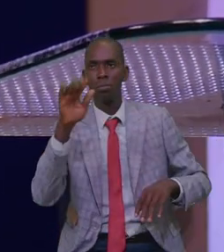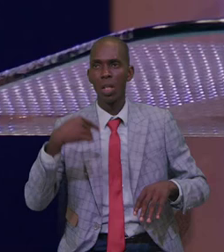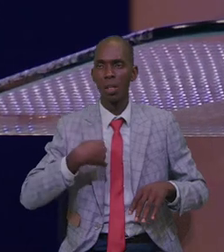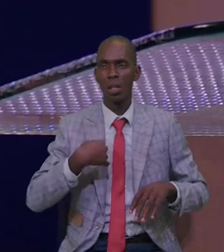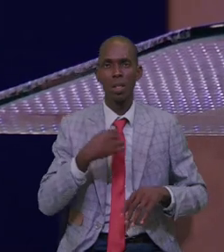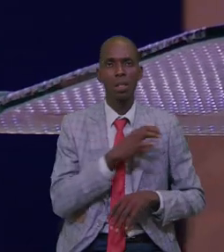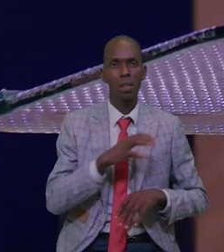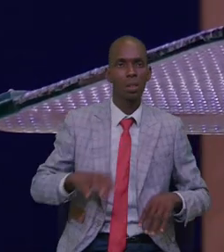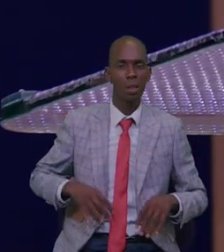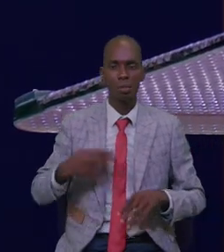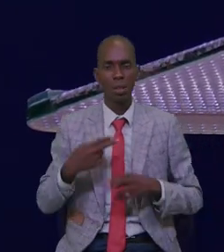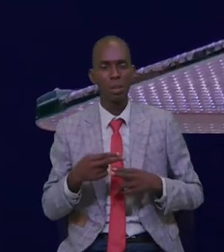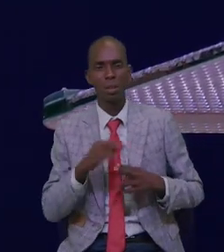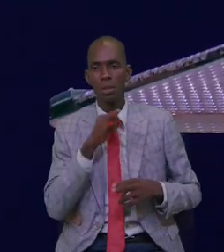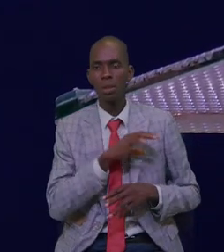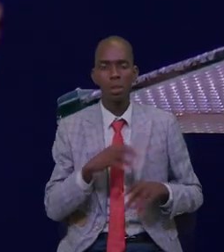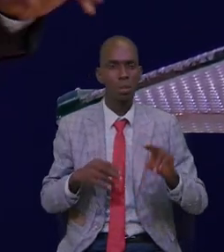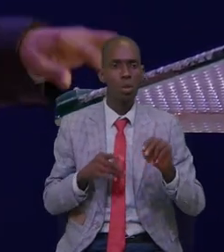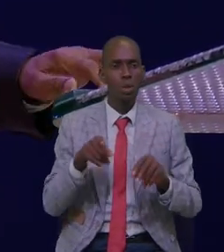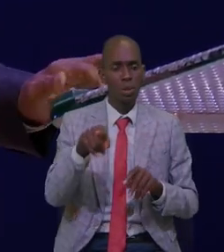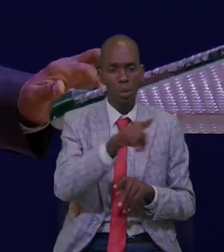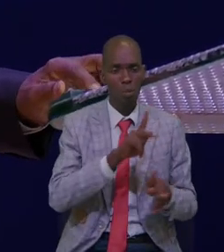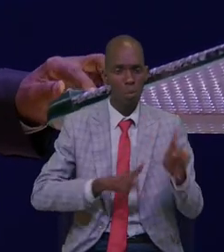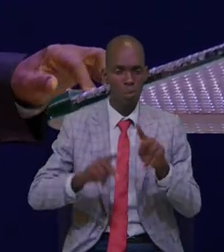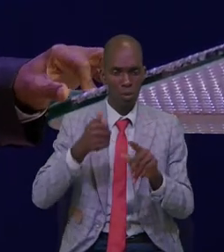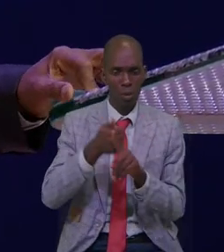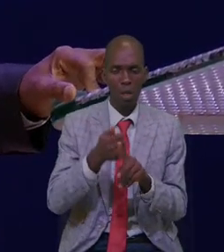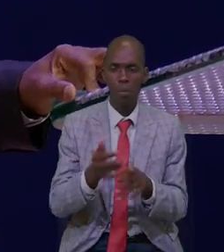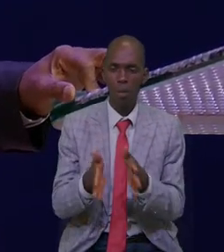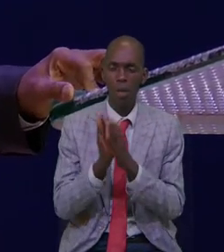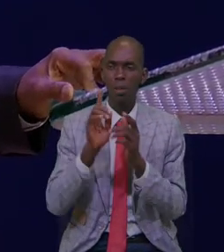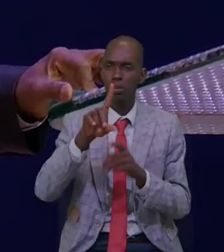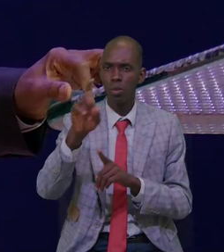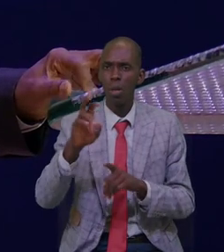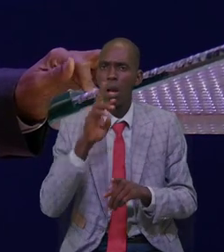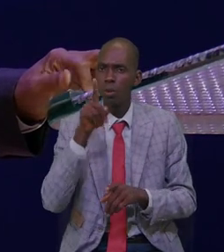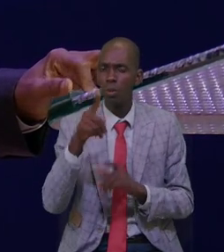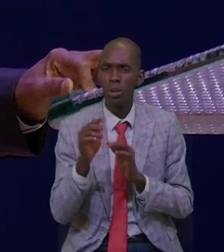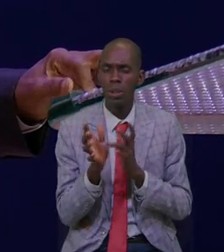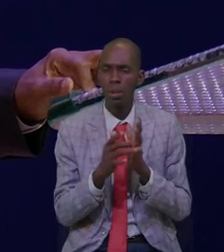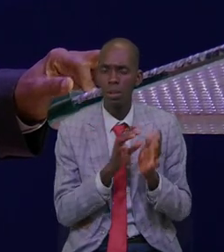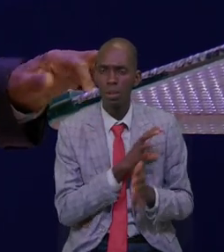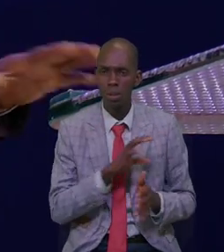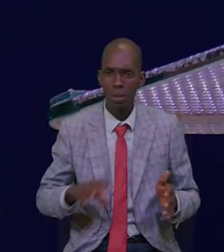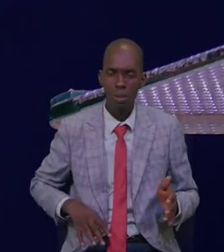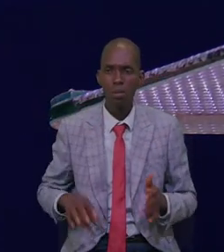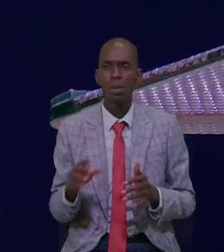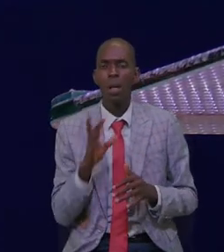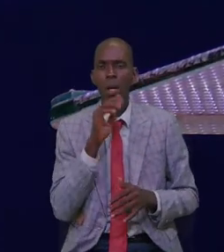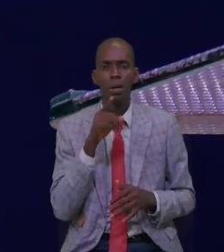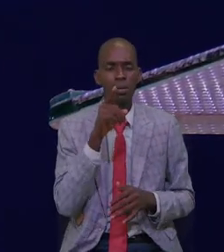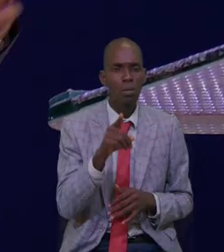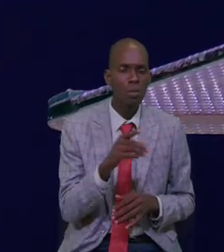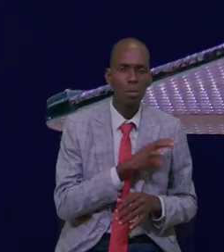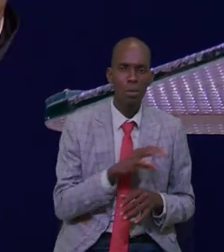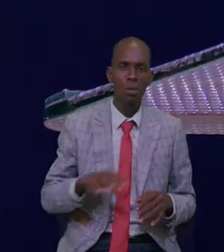is this the Christ? Is this the Christ? We've heard that Christ will be born in Bethlehem. And then they